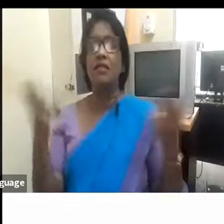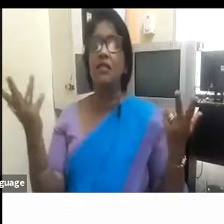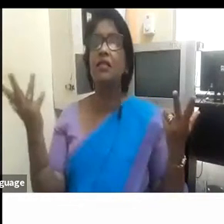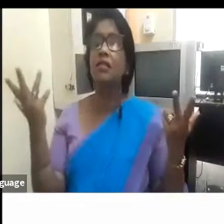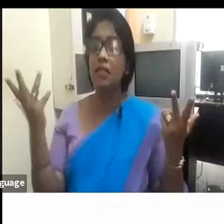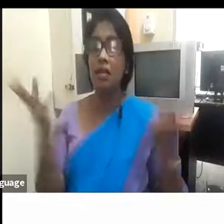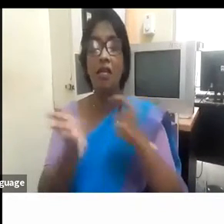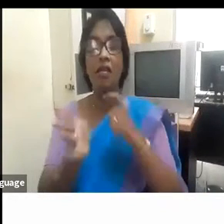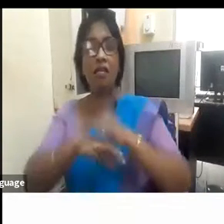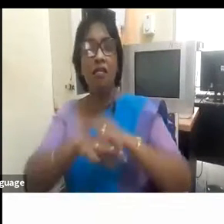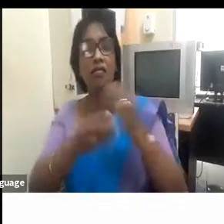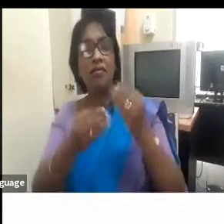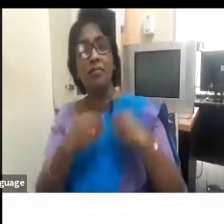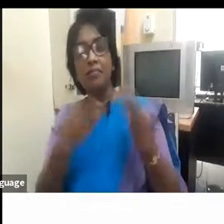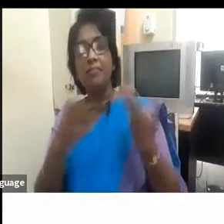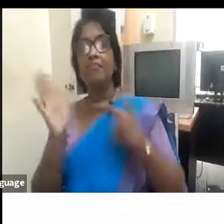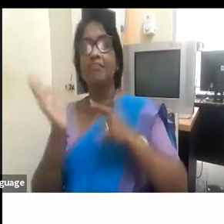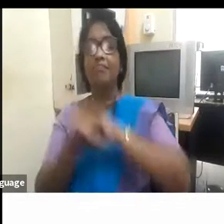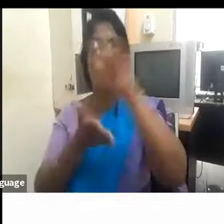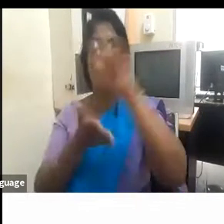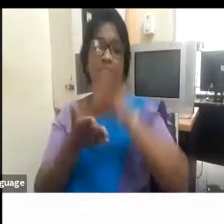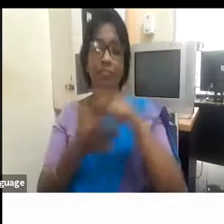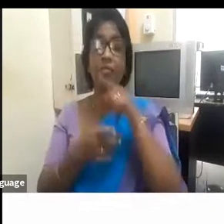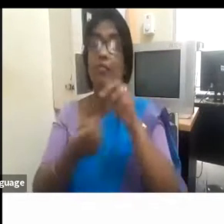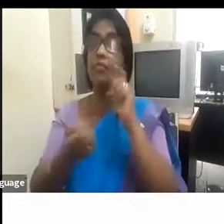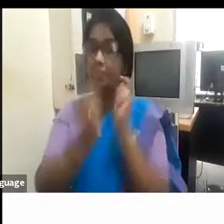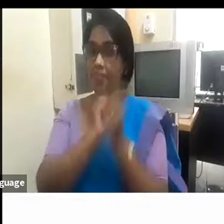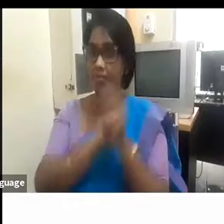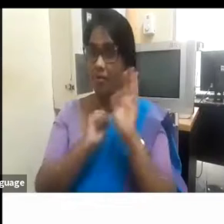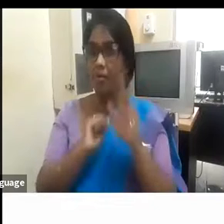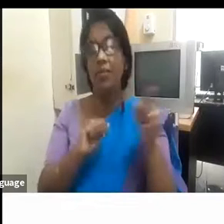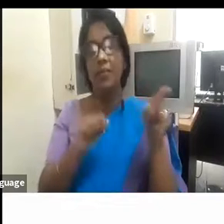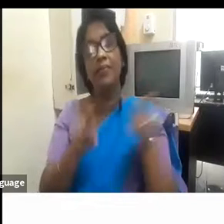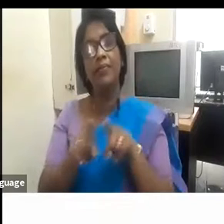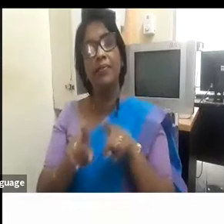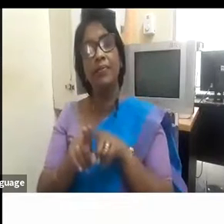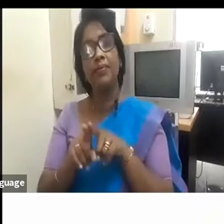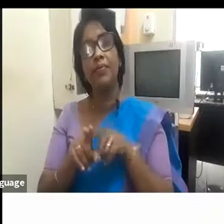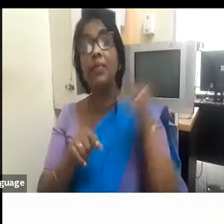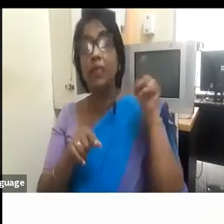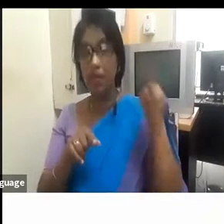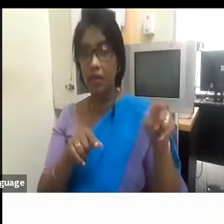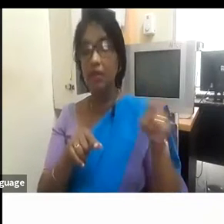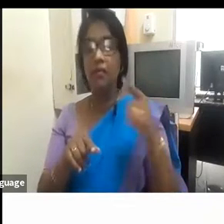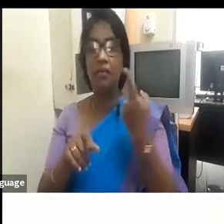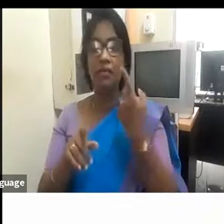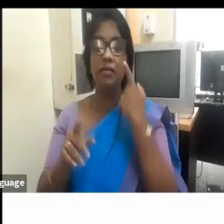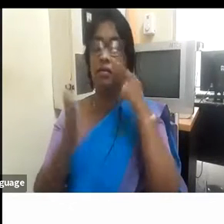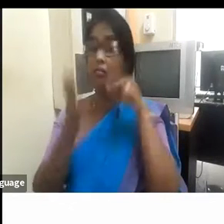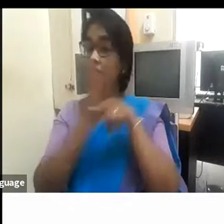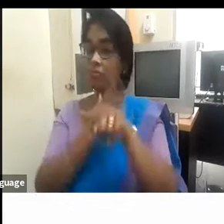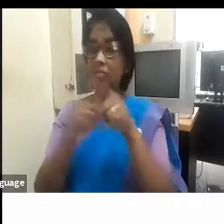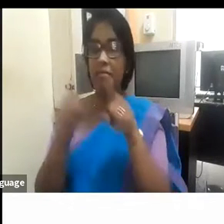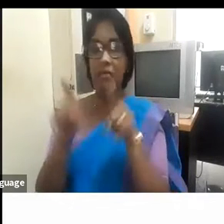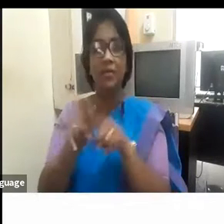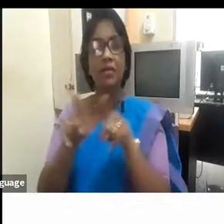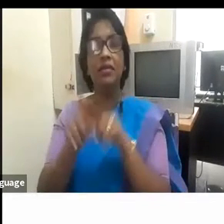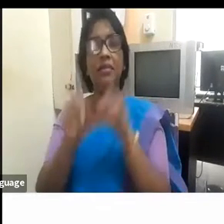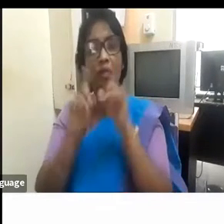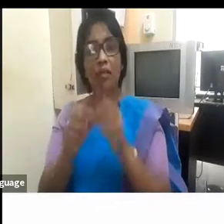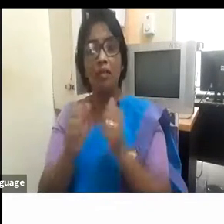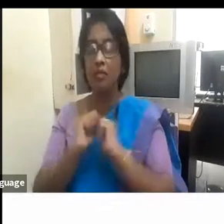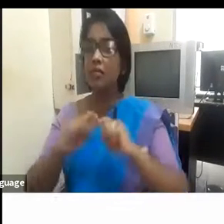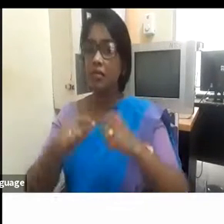we need to change that aspect. So it is a transformation that we have to create, and it's a reform, and that reform has to take